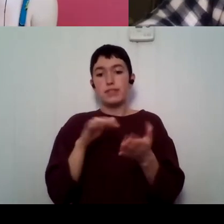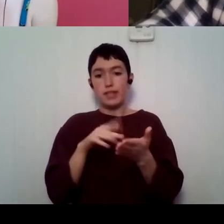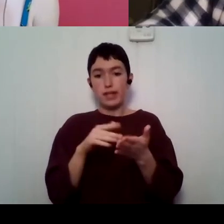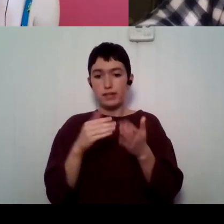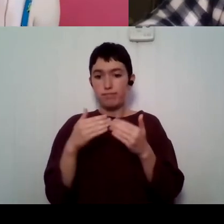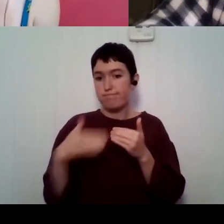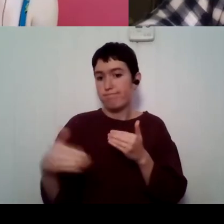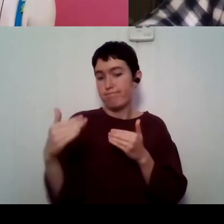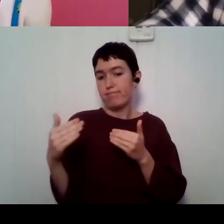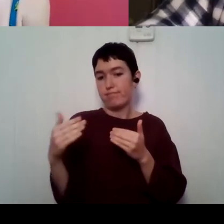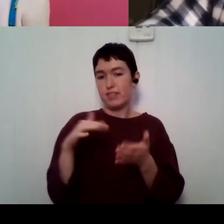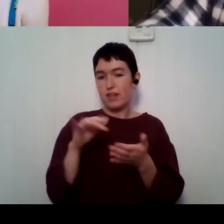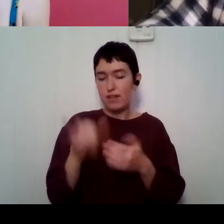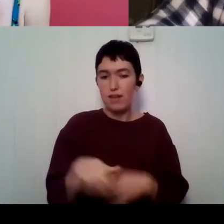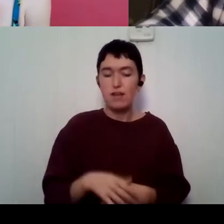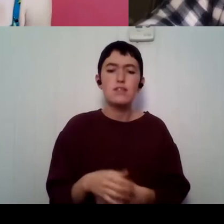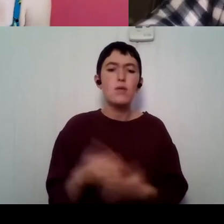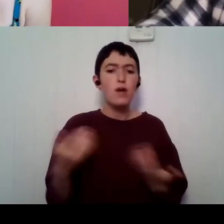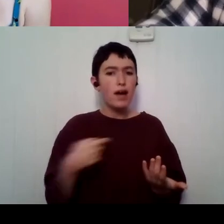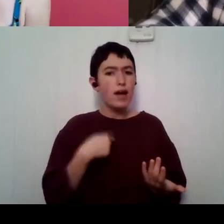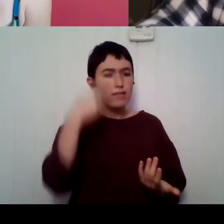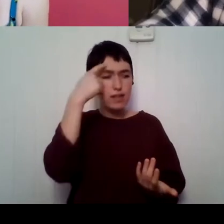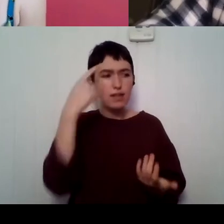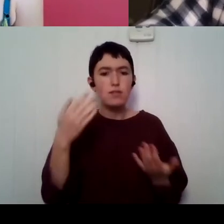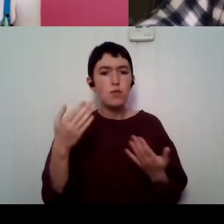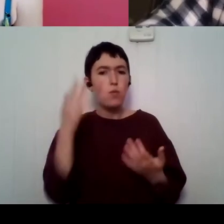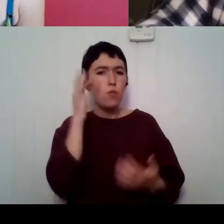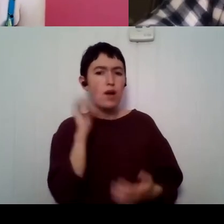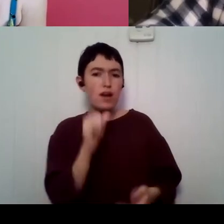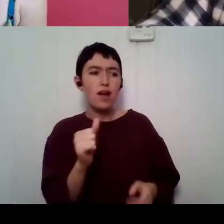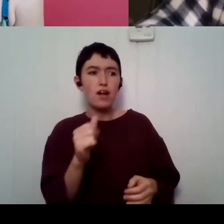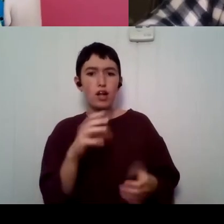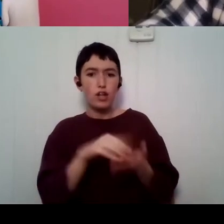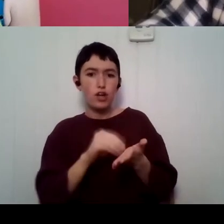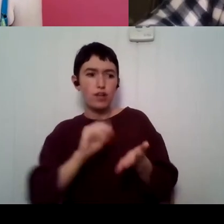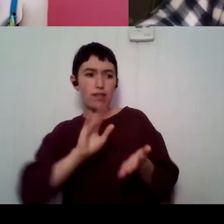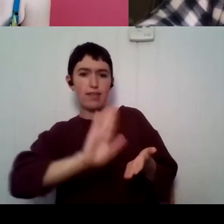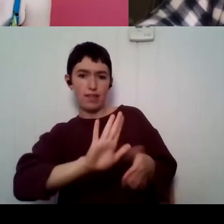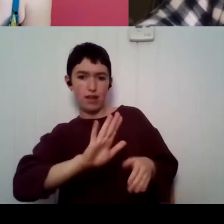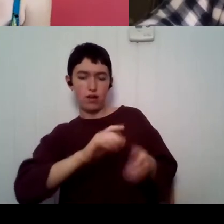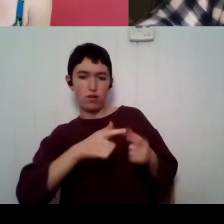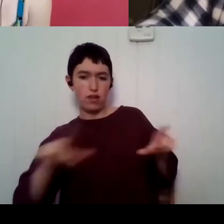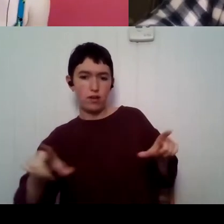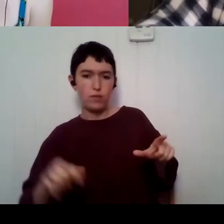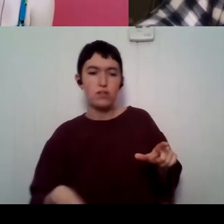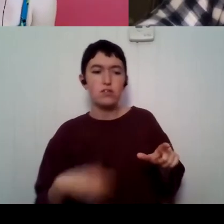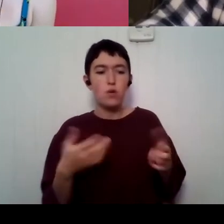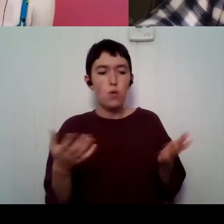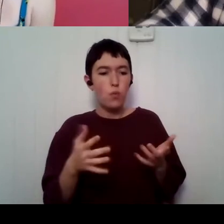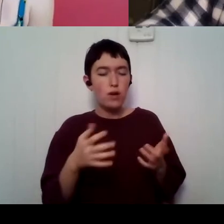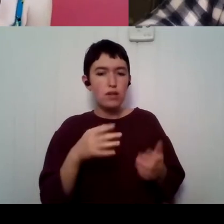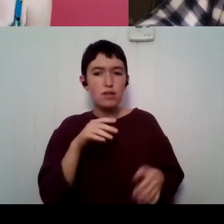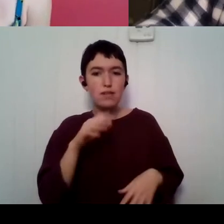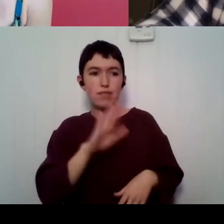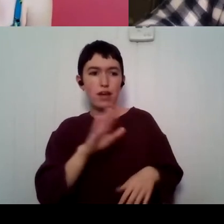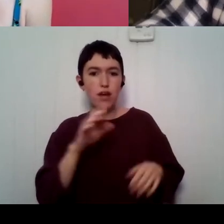why don't we just learn their language, in terms of understanding what different pant and boots, especially with chimpanzee, like what do these sounds mean and understanding